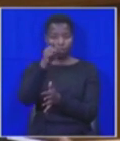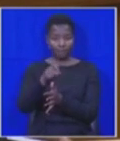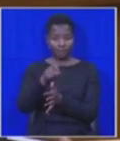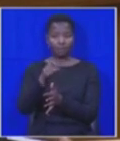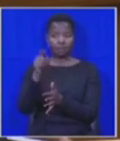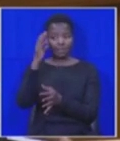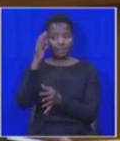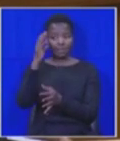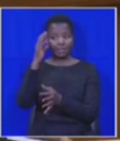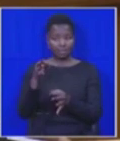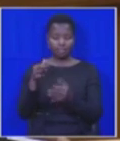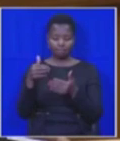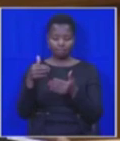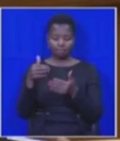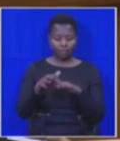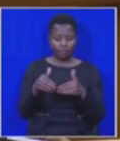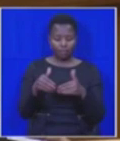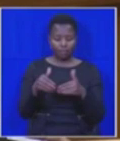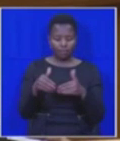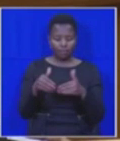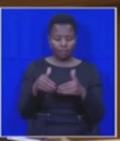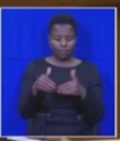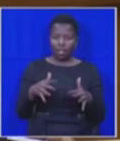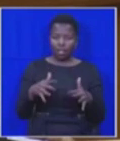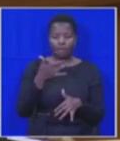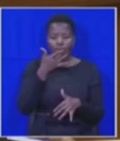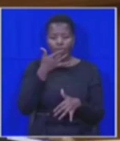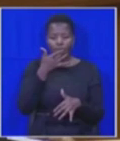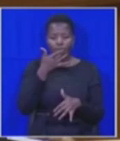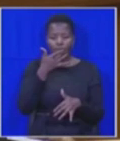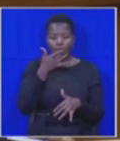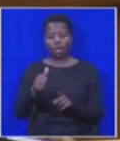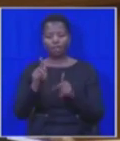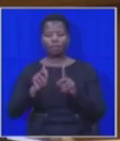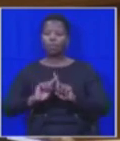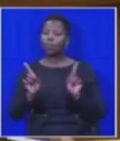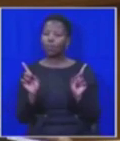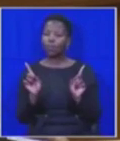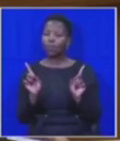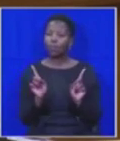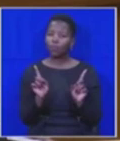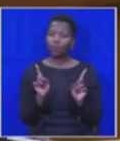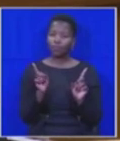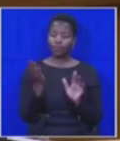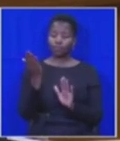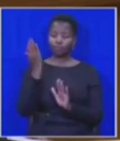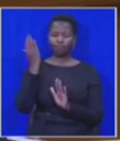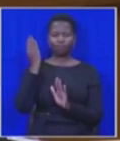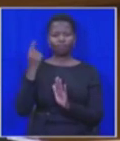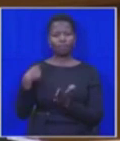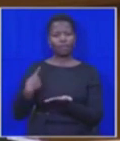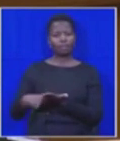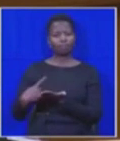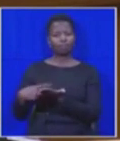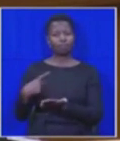apply impartially and without fear, favor, or prejudice. During the debate of the